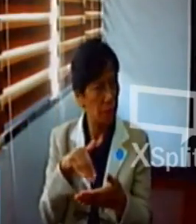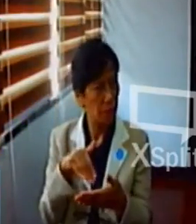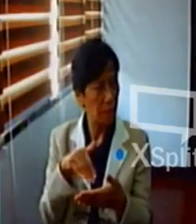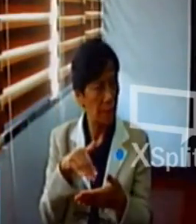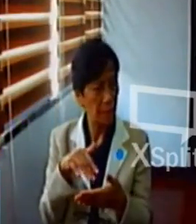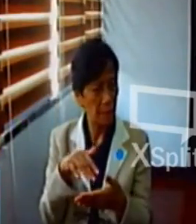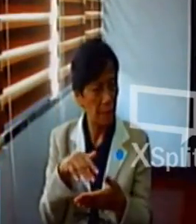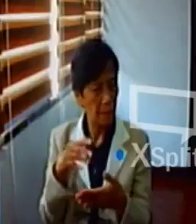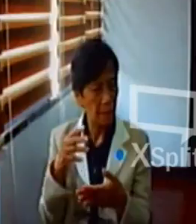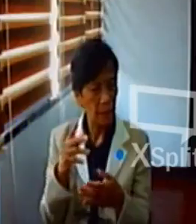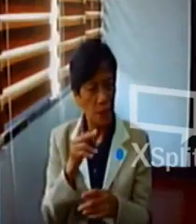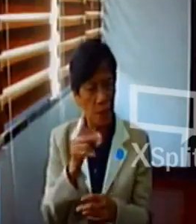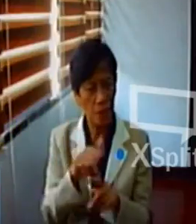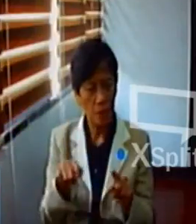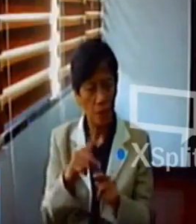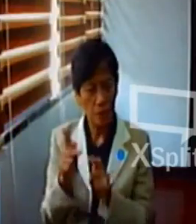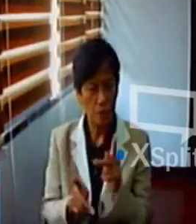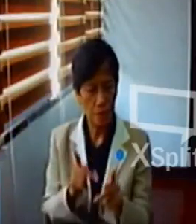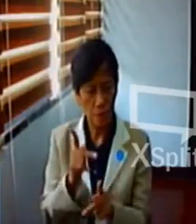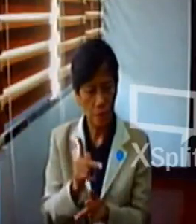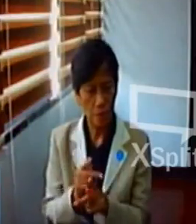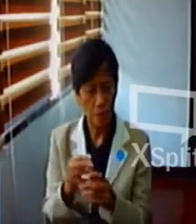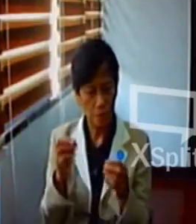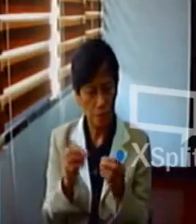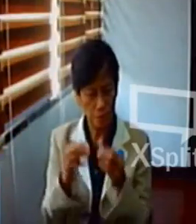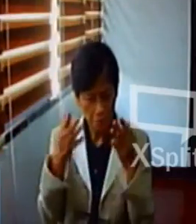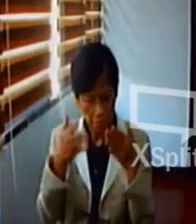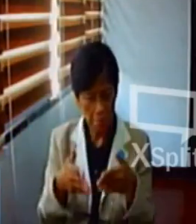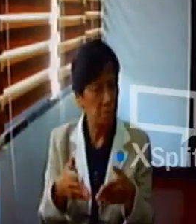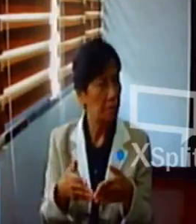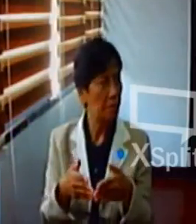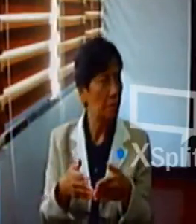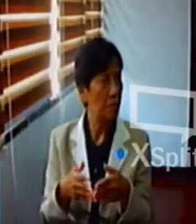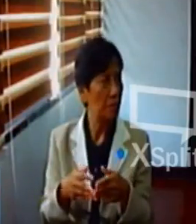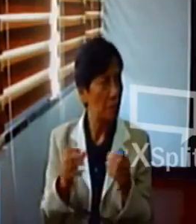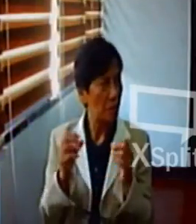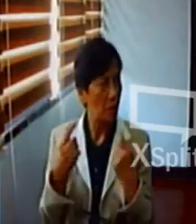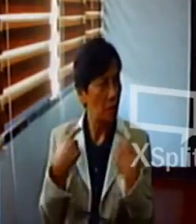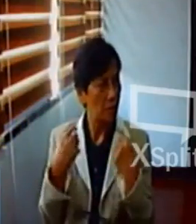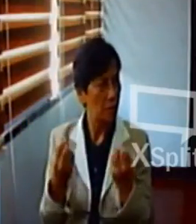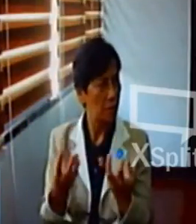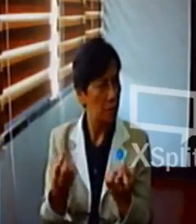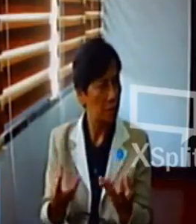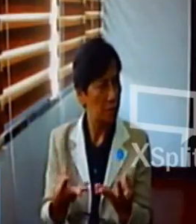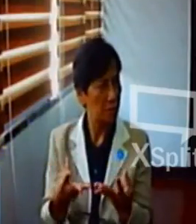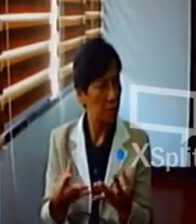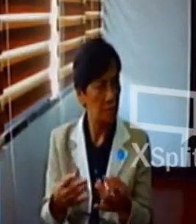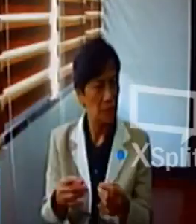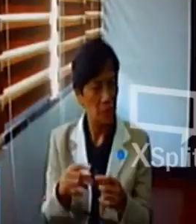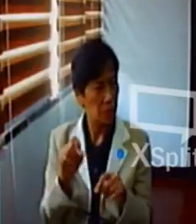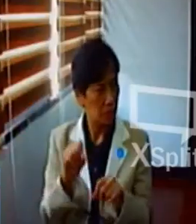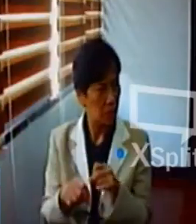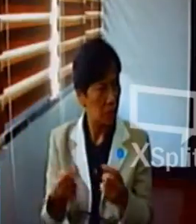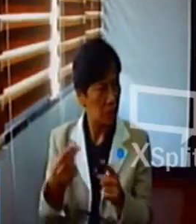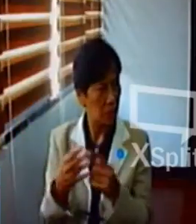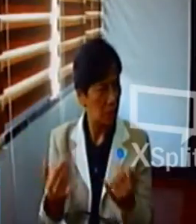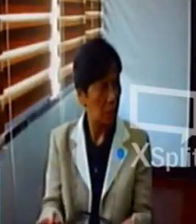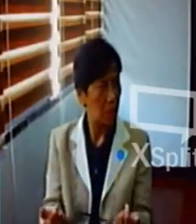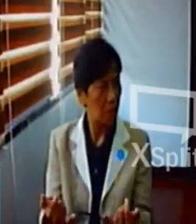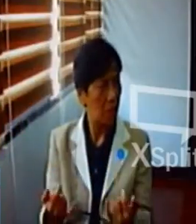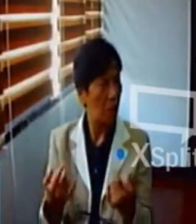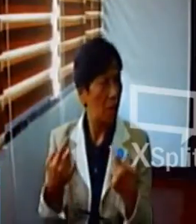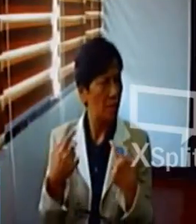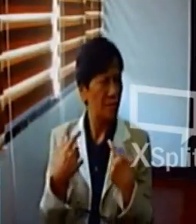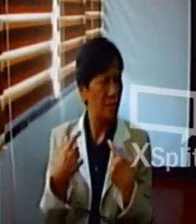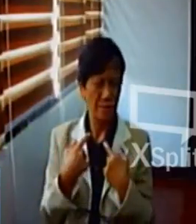the species in more detail, we will have a lot more. So that when we arrive right to this date, we already actually decimated a lot of